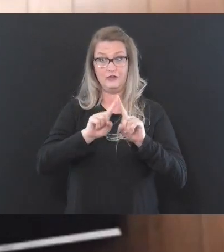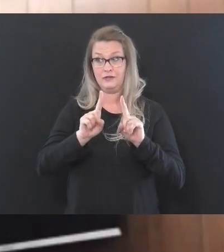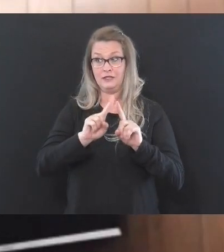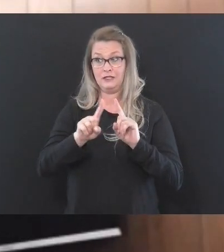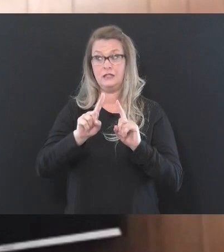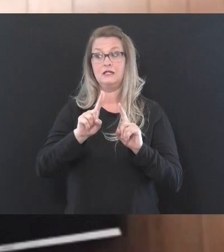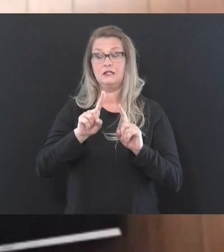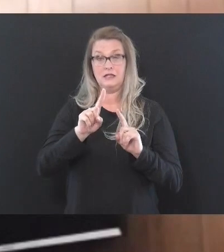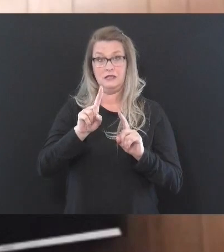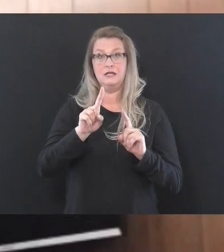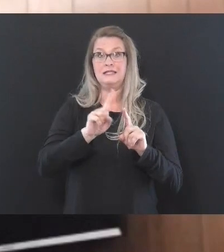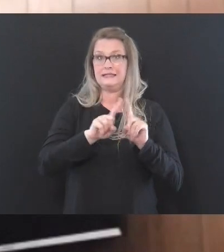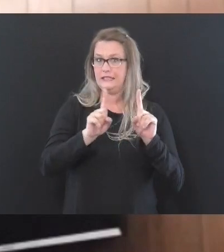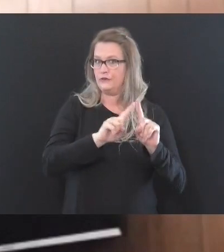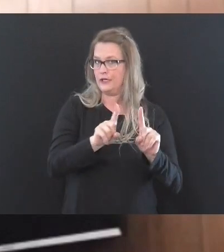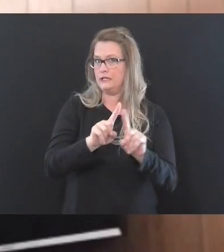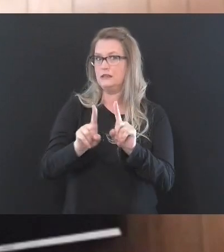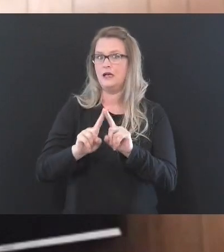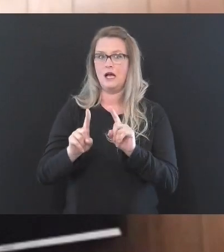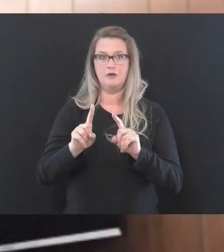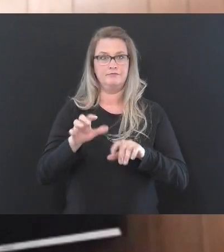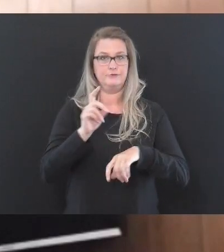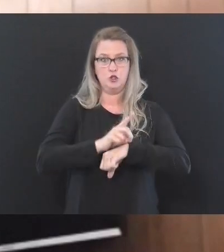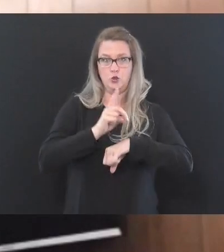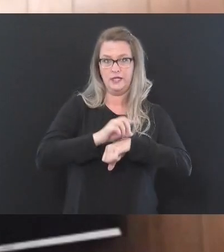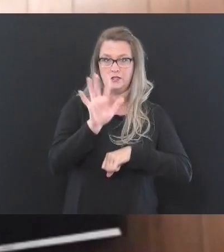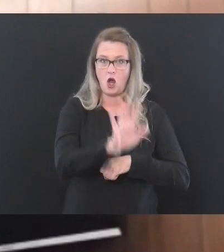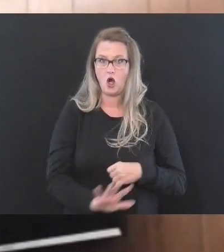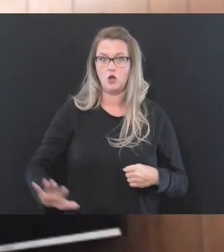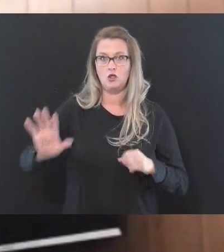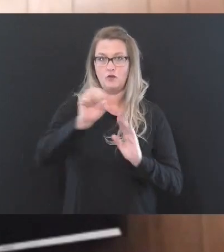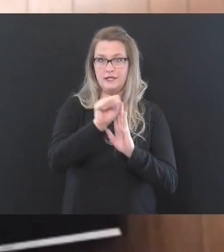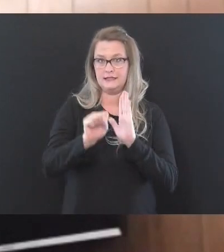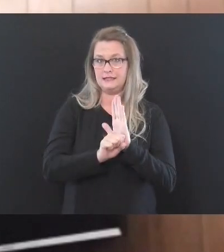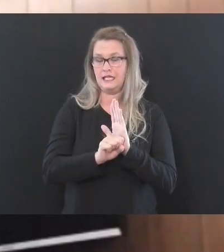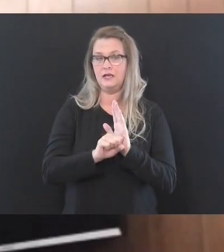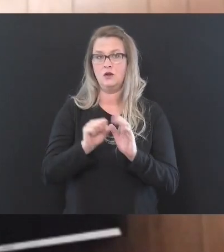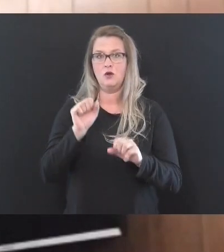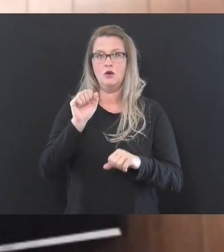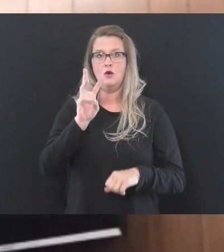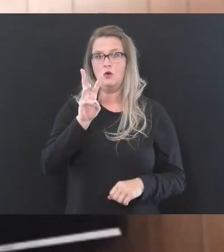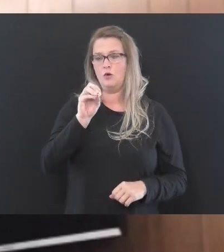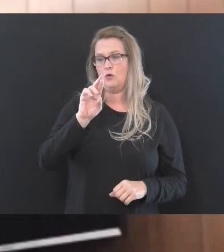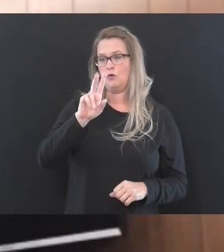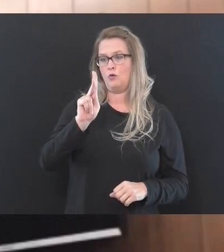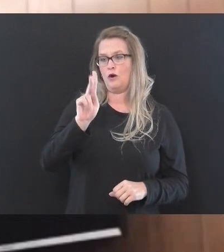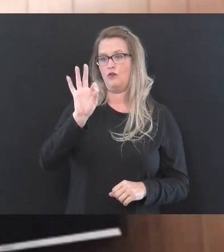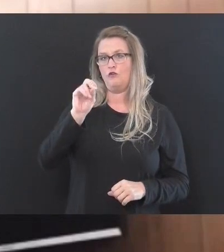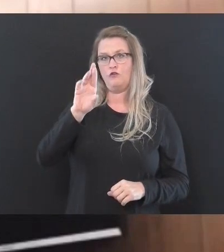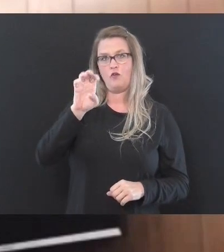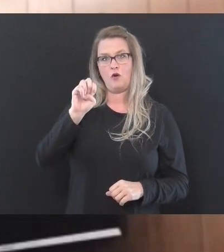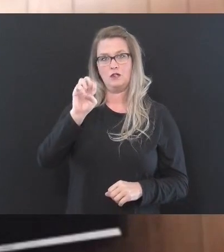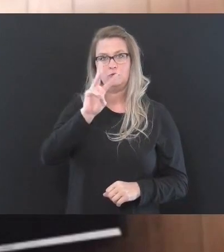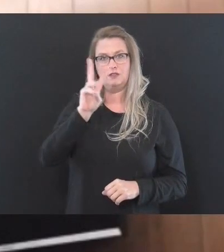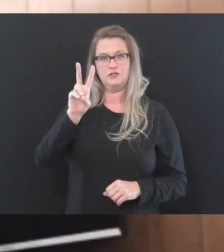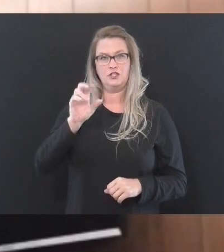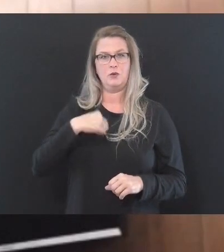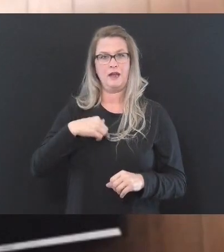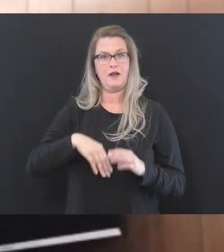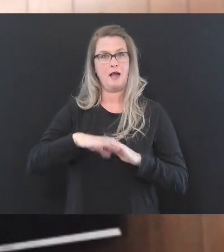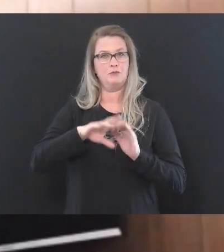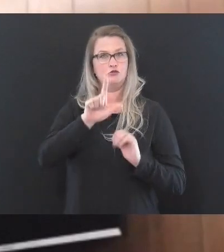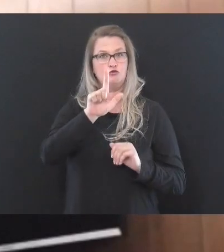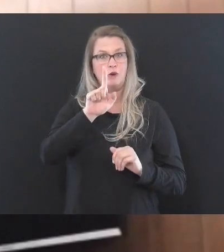As was mentioned yesterday, our efforts with Workforce West Virginia continue. We're up to 21 of 30